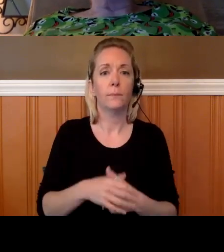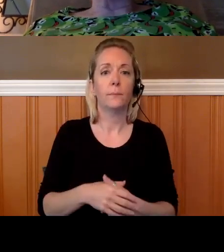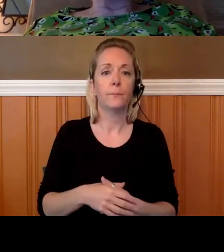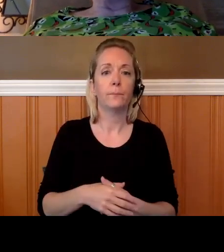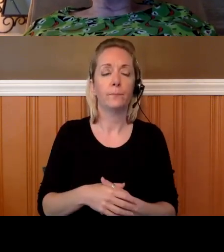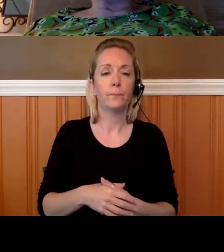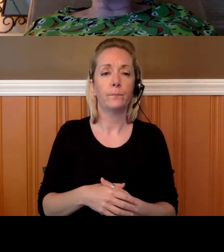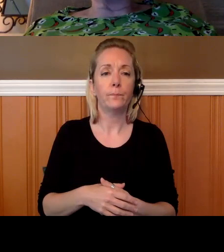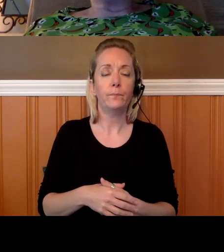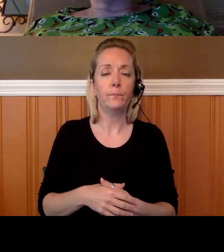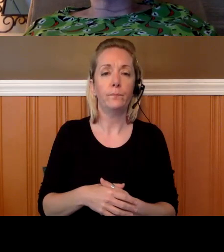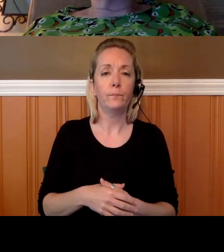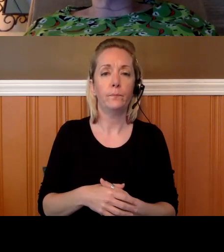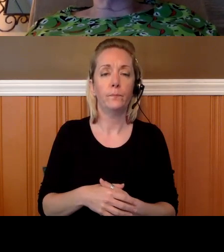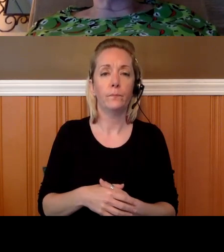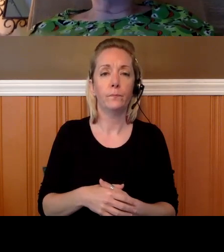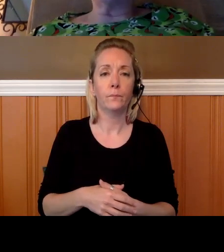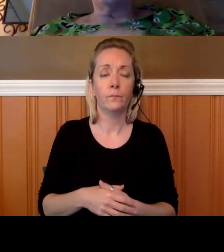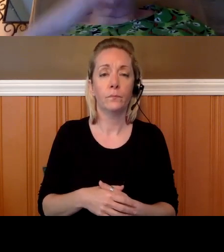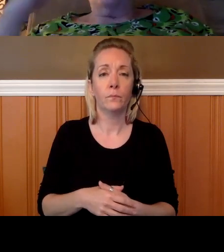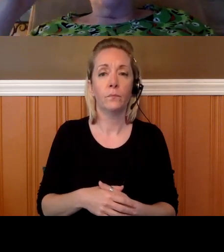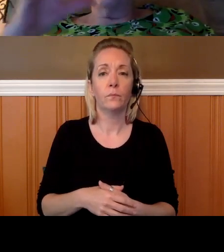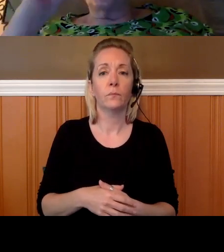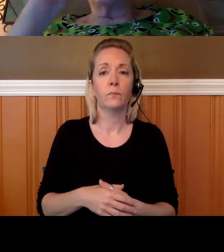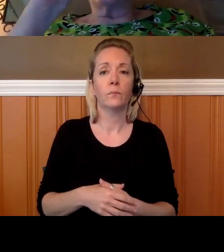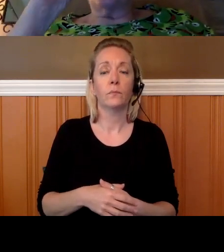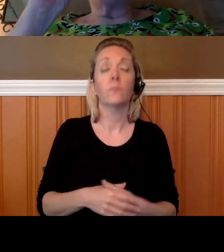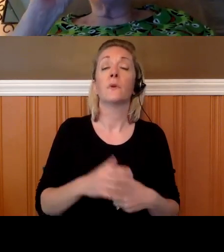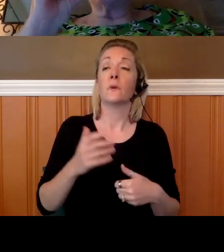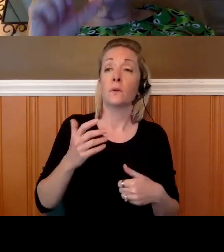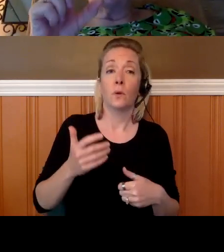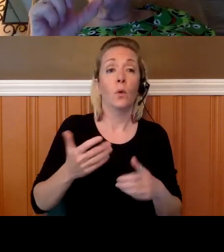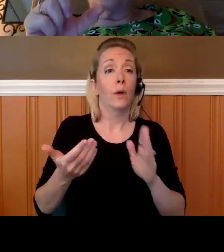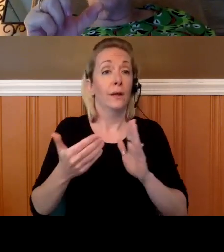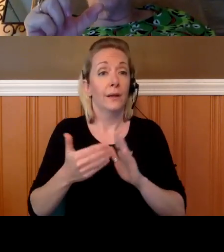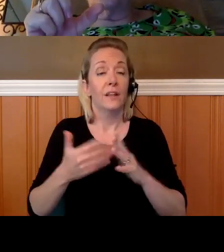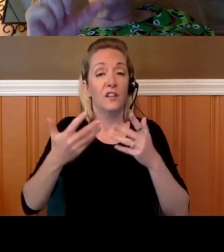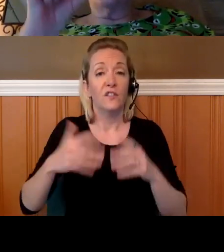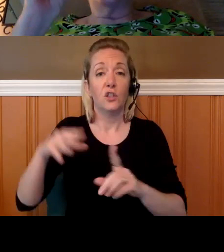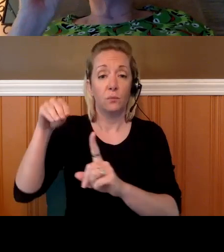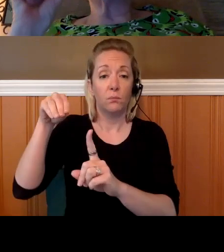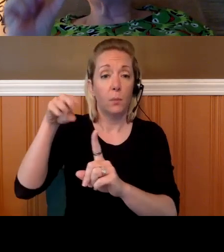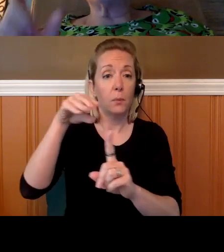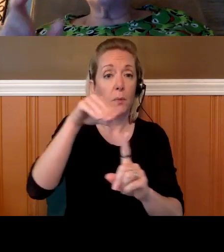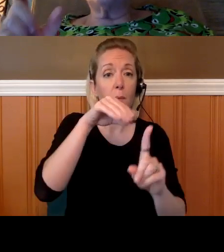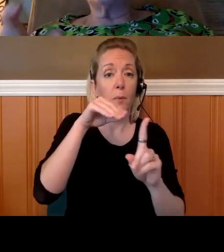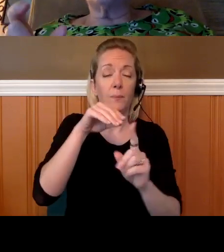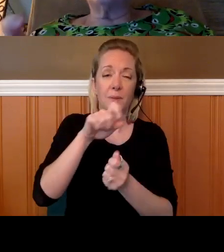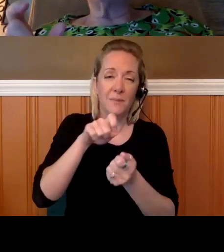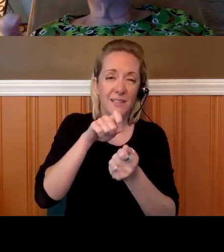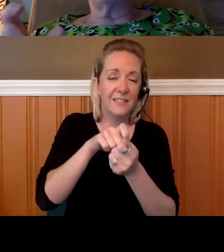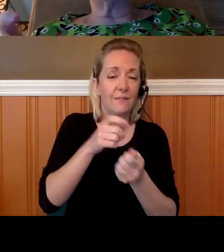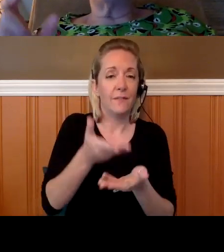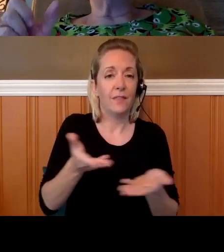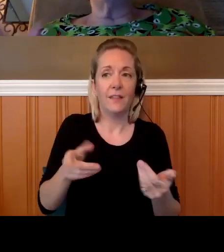Then we also, so once we have, you know, they have specific photos of specific things